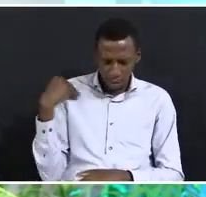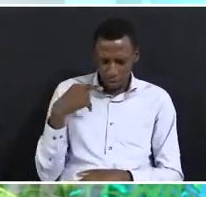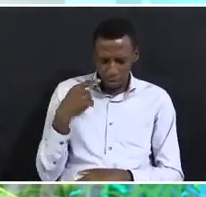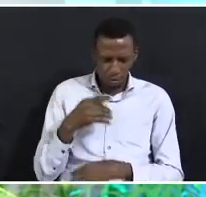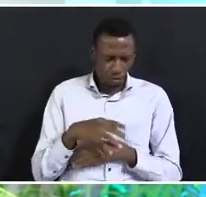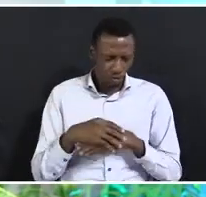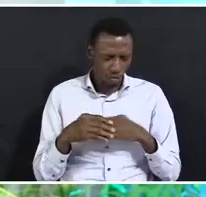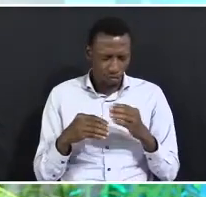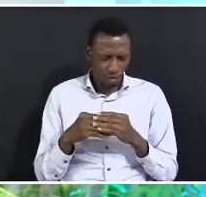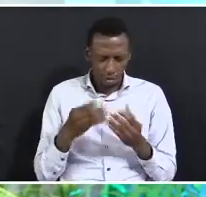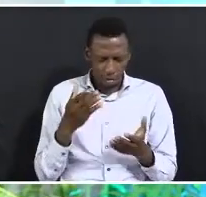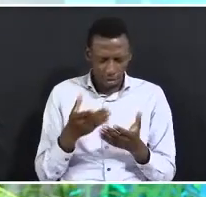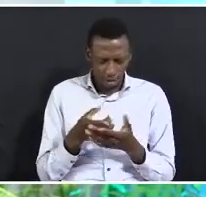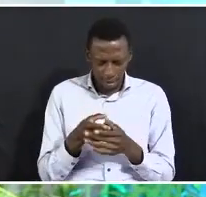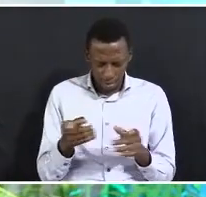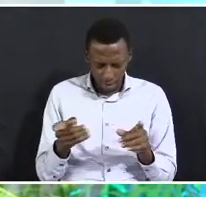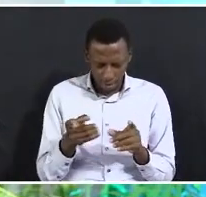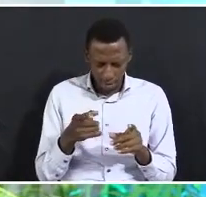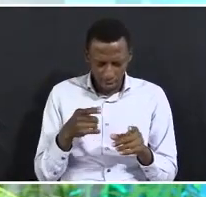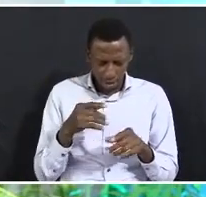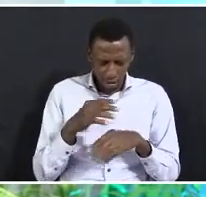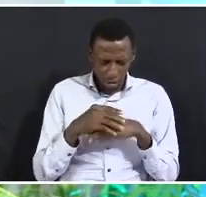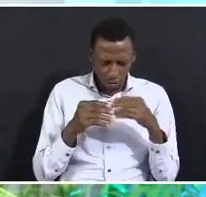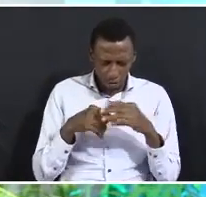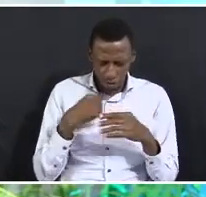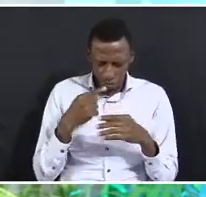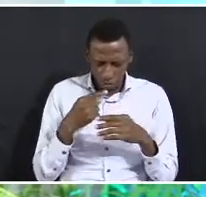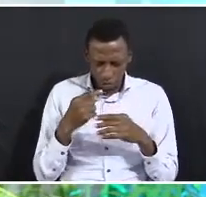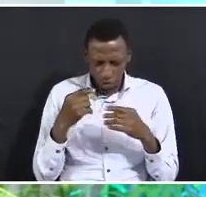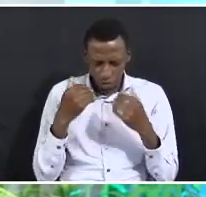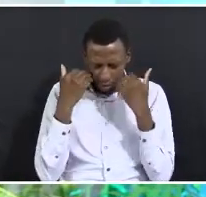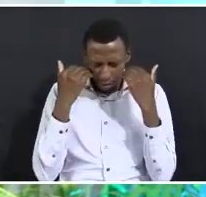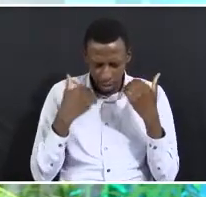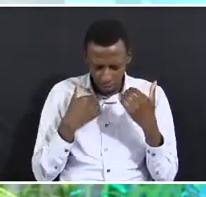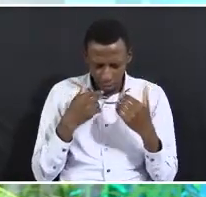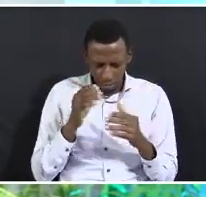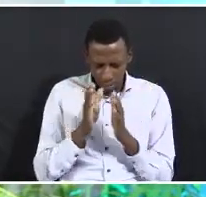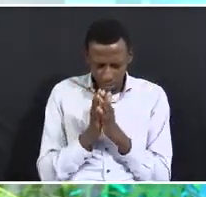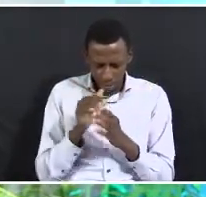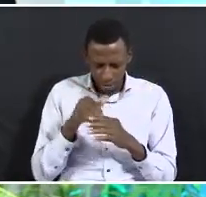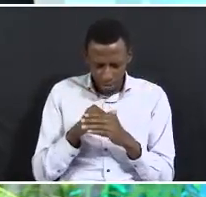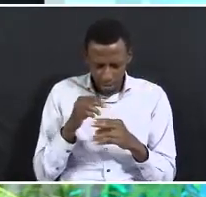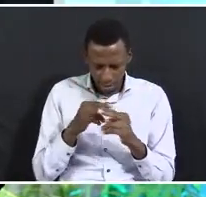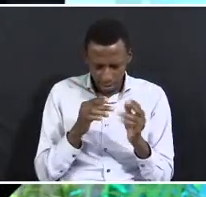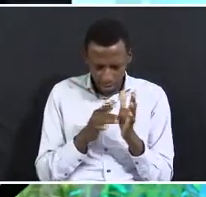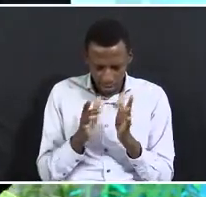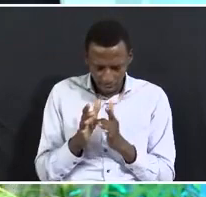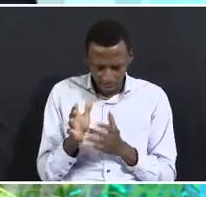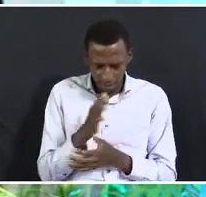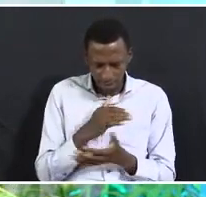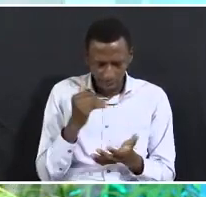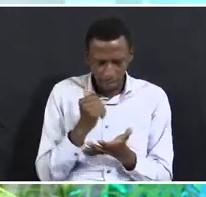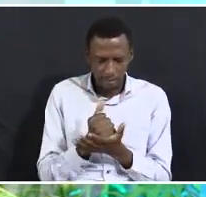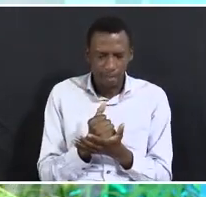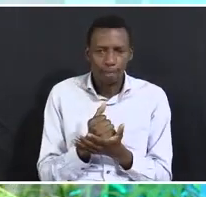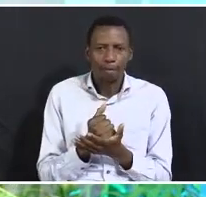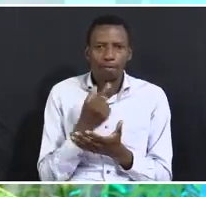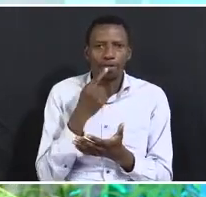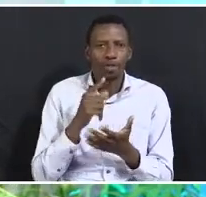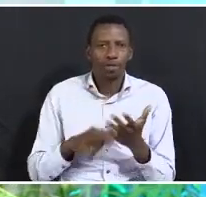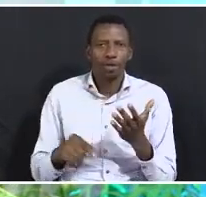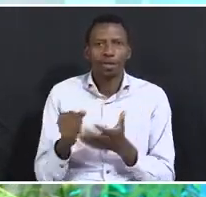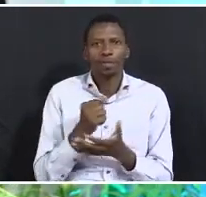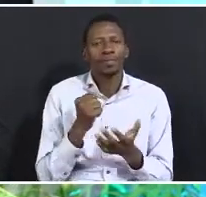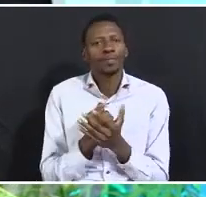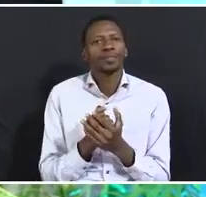also comfort those who are troubled. I plead in Jesus' name. Amen. Amen. What do you say?